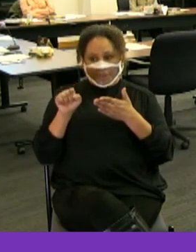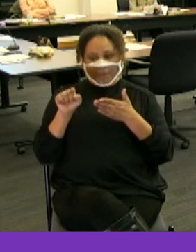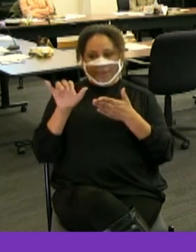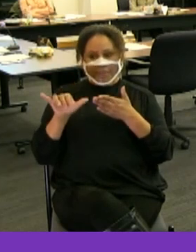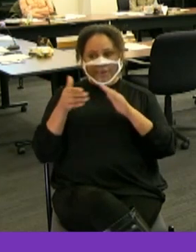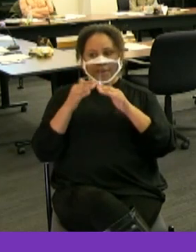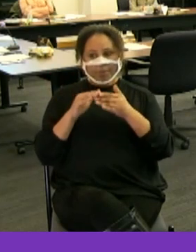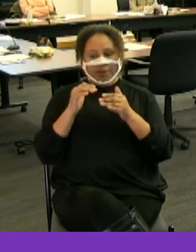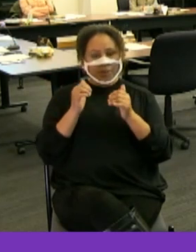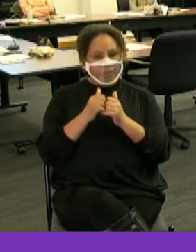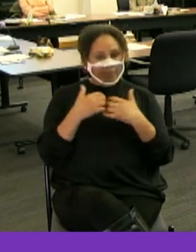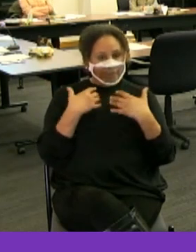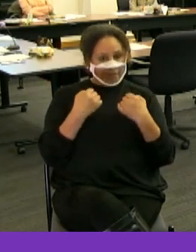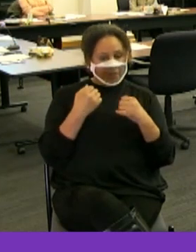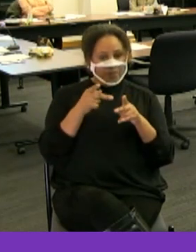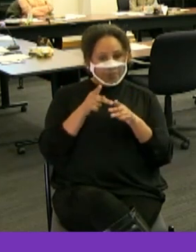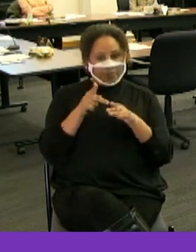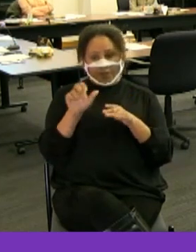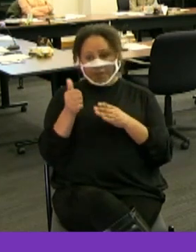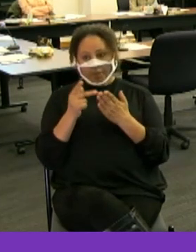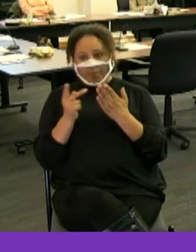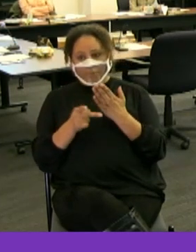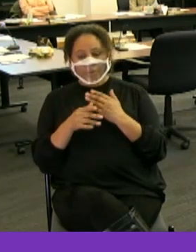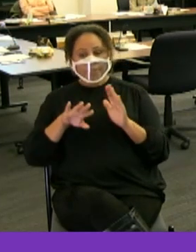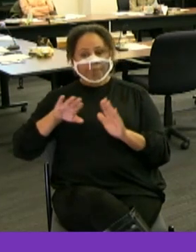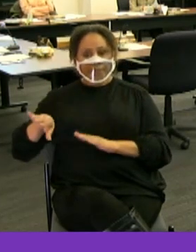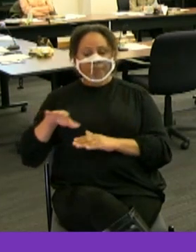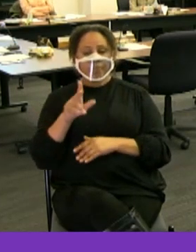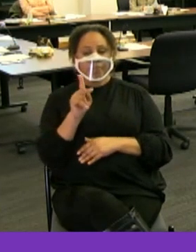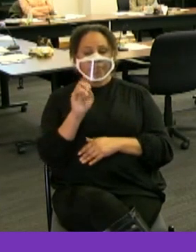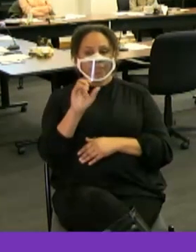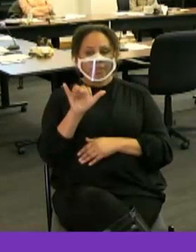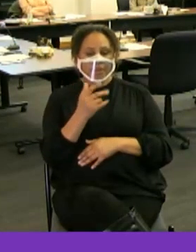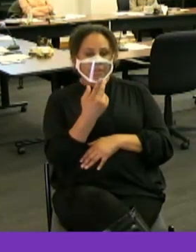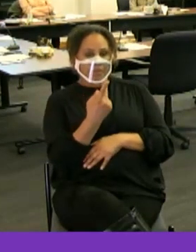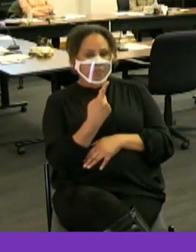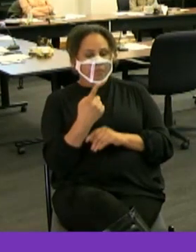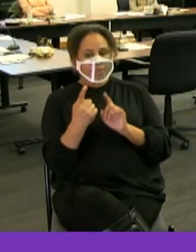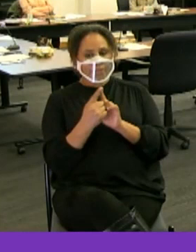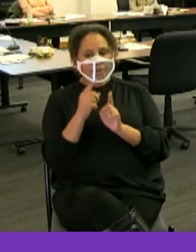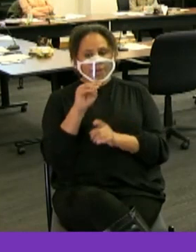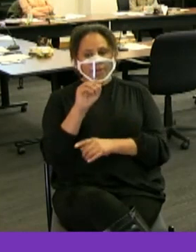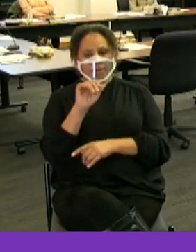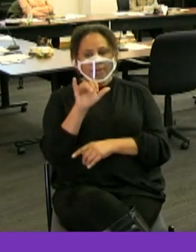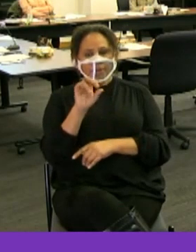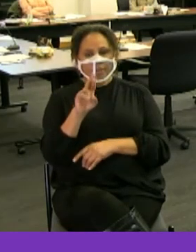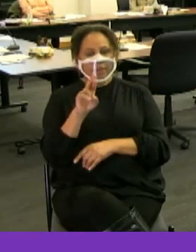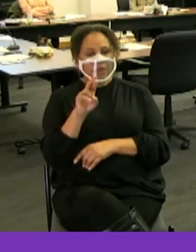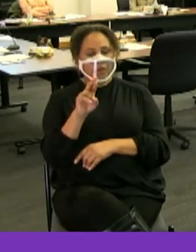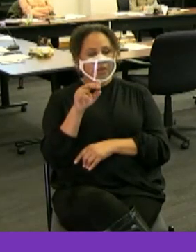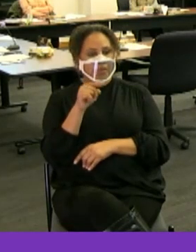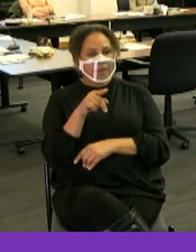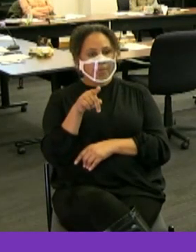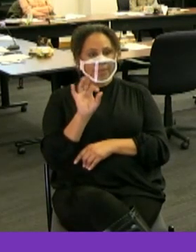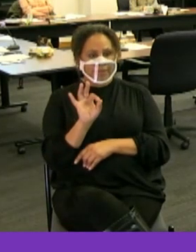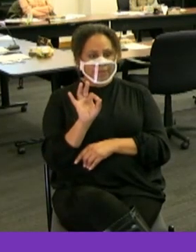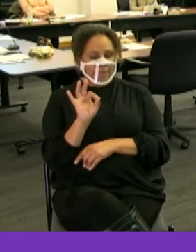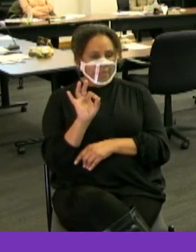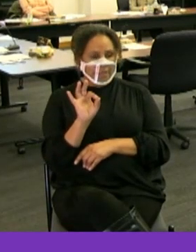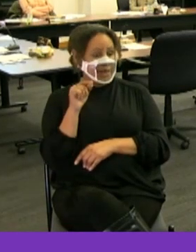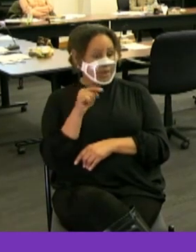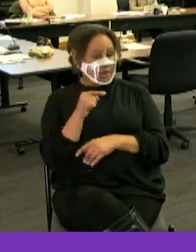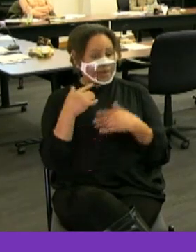the CTE areas. Kelly Roeder-Tonelli and I met with Mayor Argodelis of Plainfield.